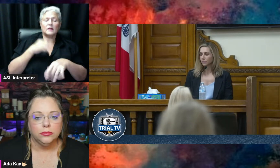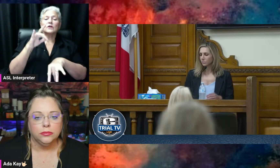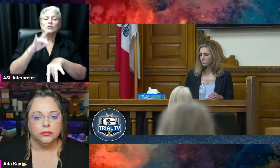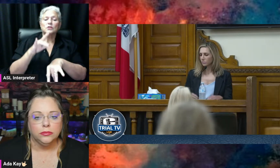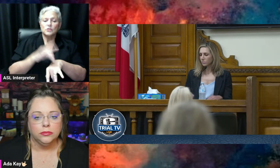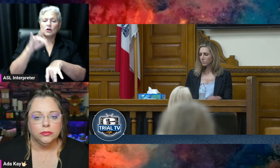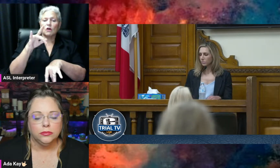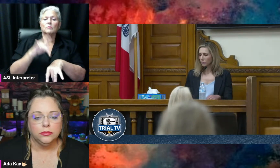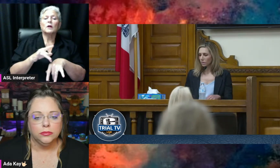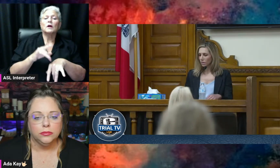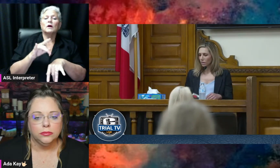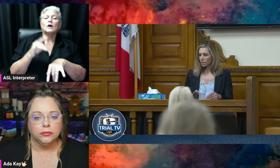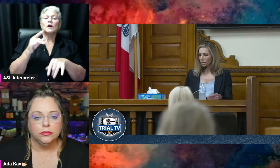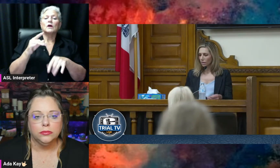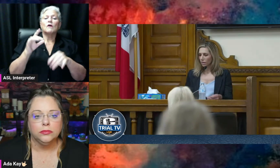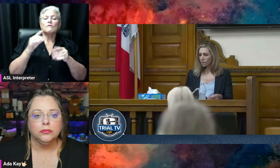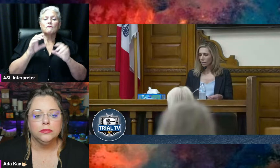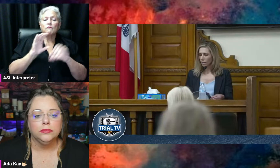hand.